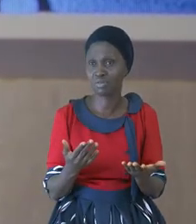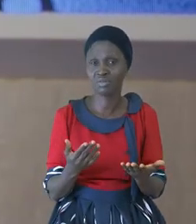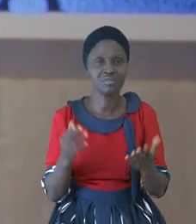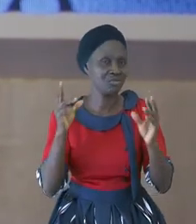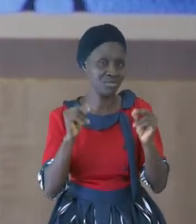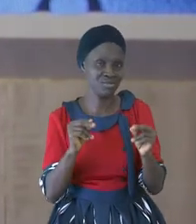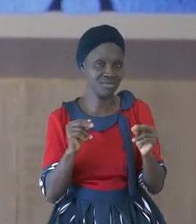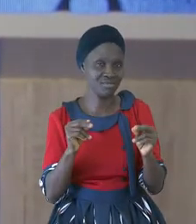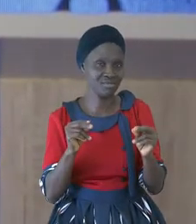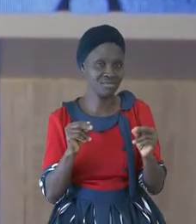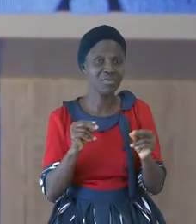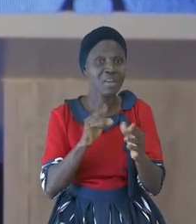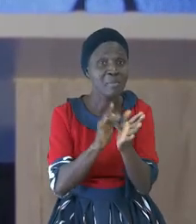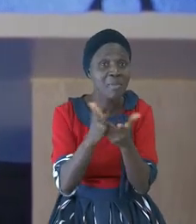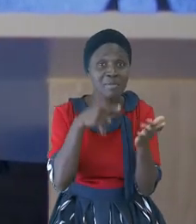days of your life.